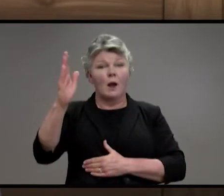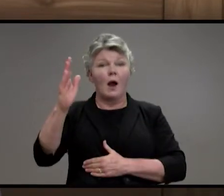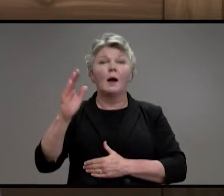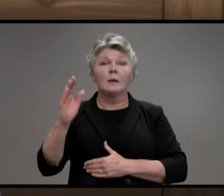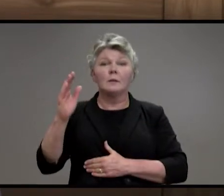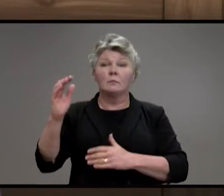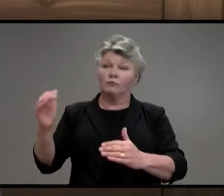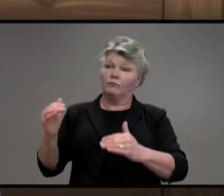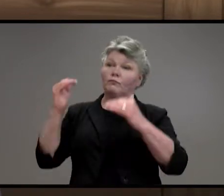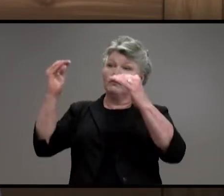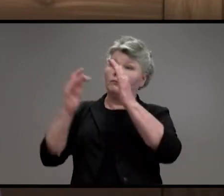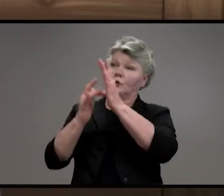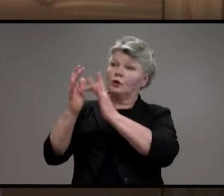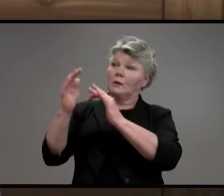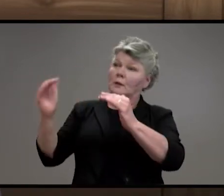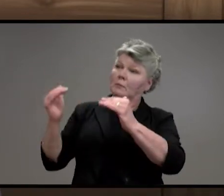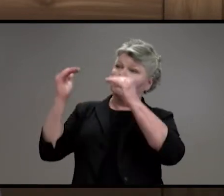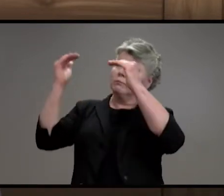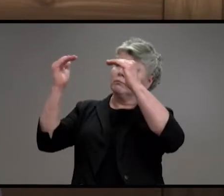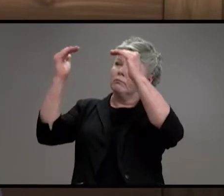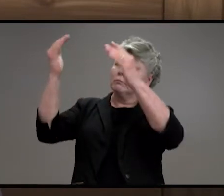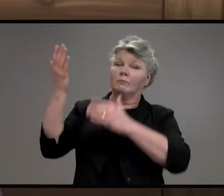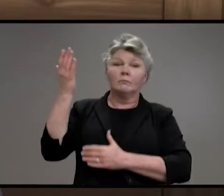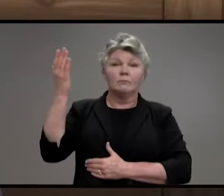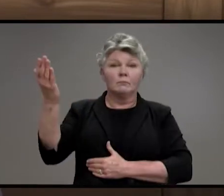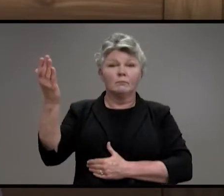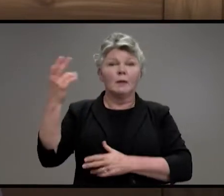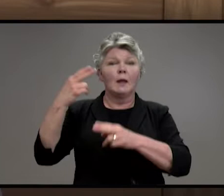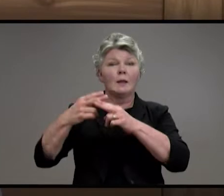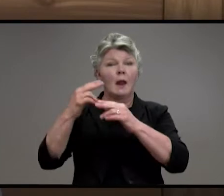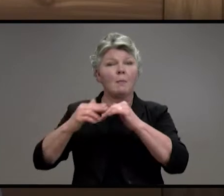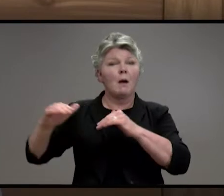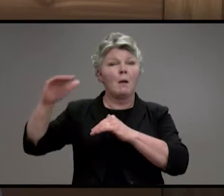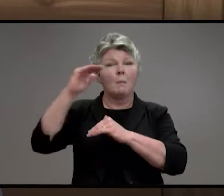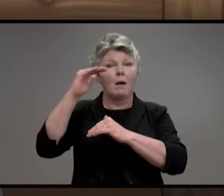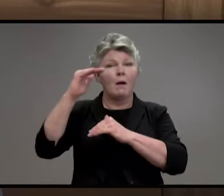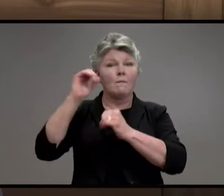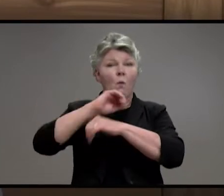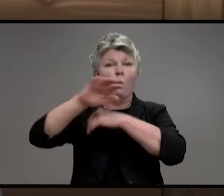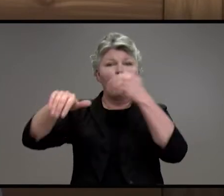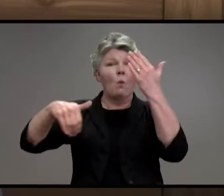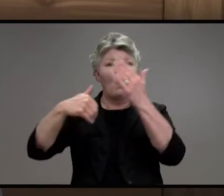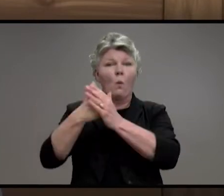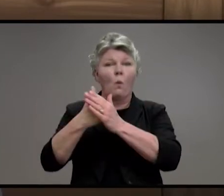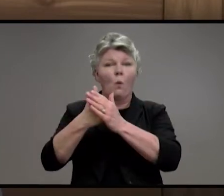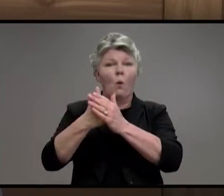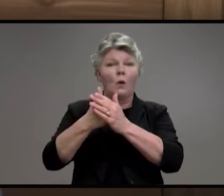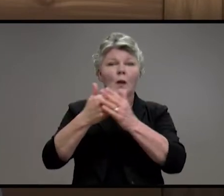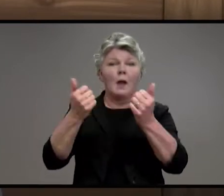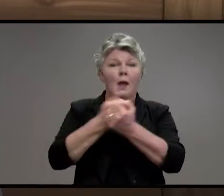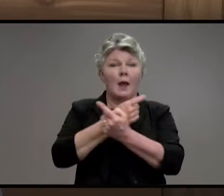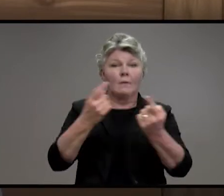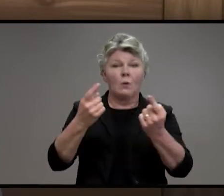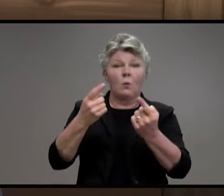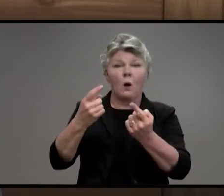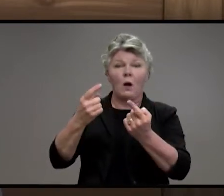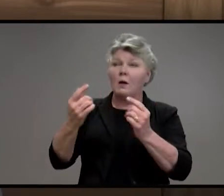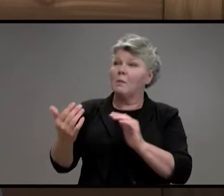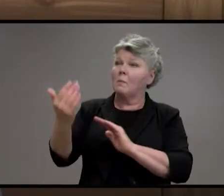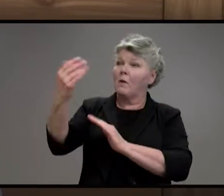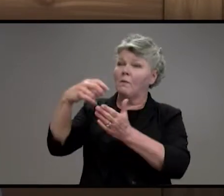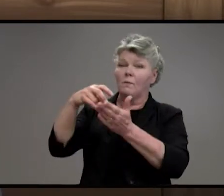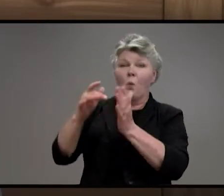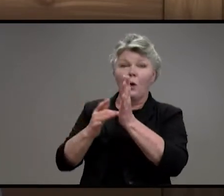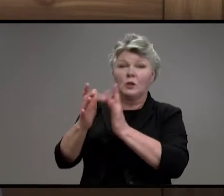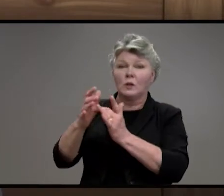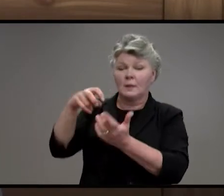him and bestowed on him the name that is above every name, so that at the name of Jesus every knee should bow, in heaven and on earth and